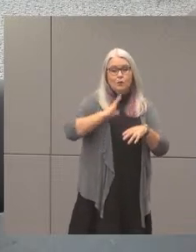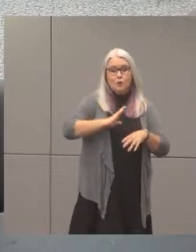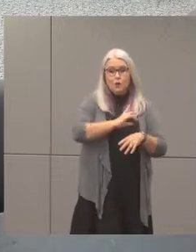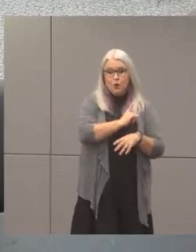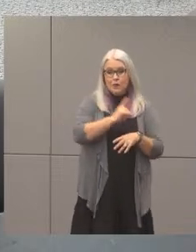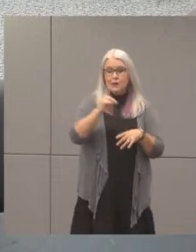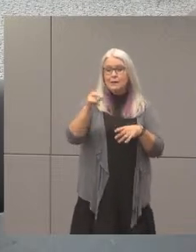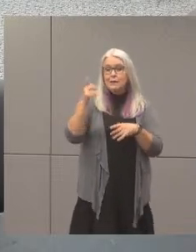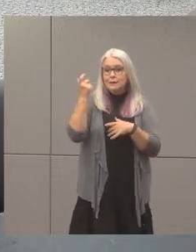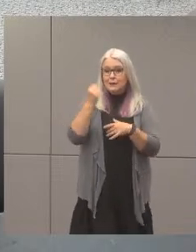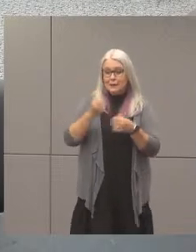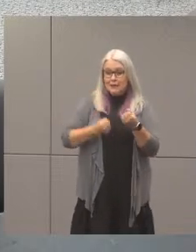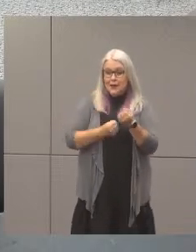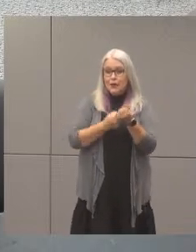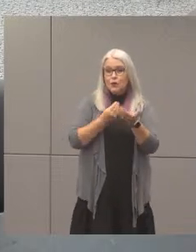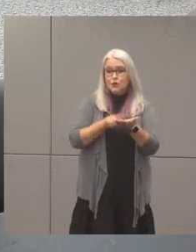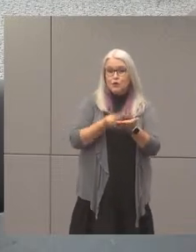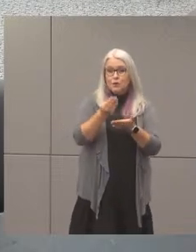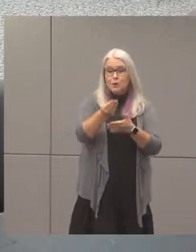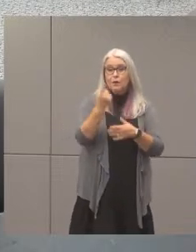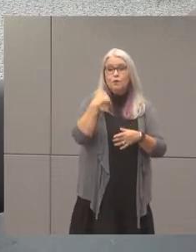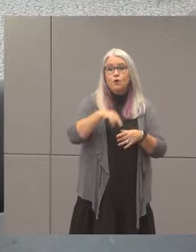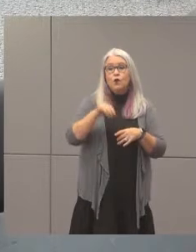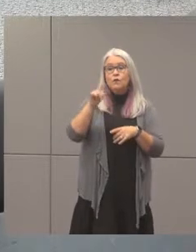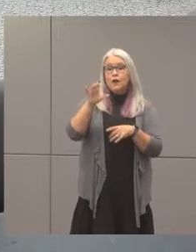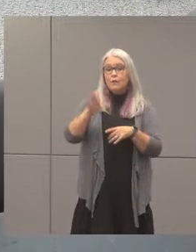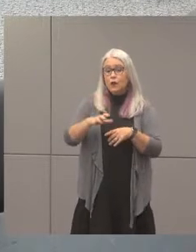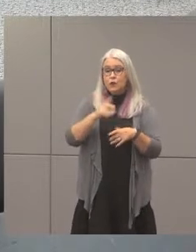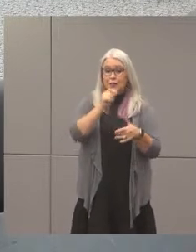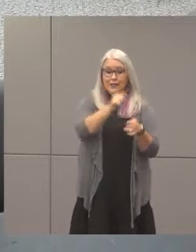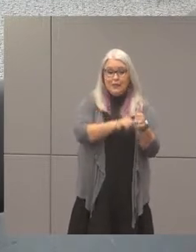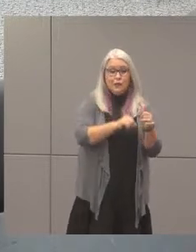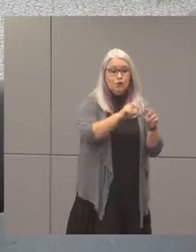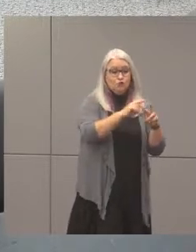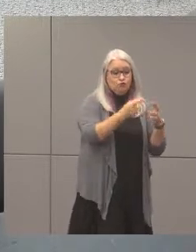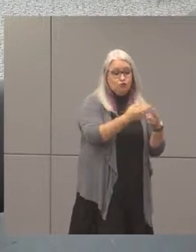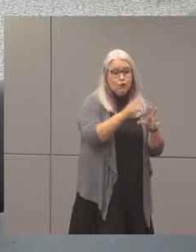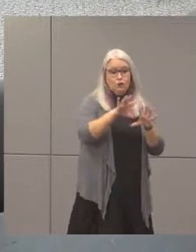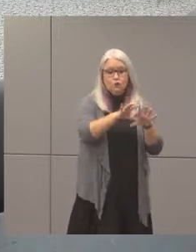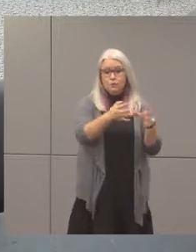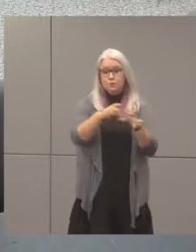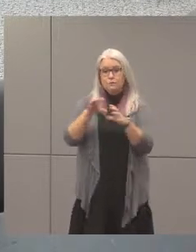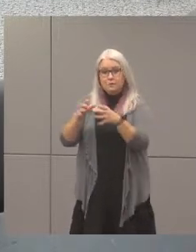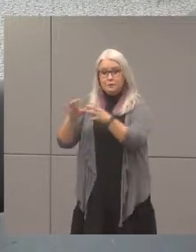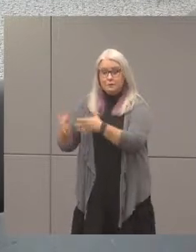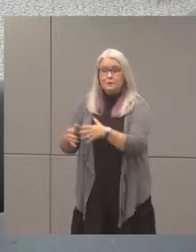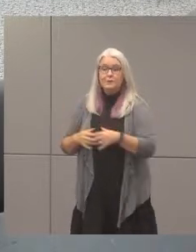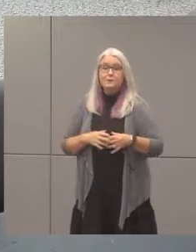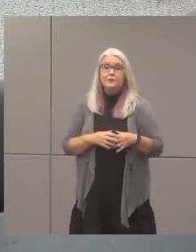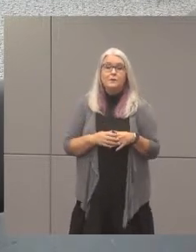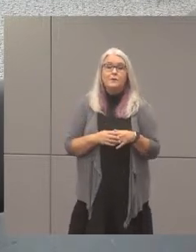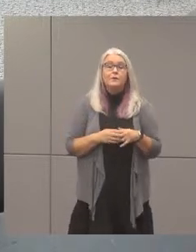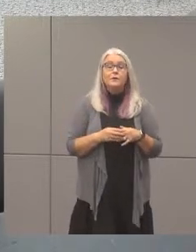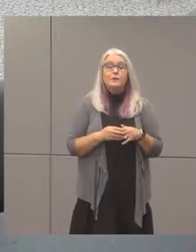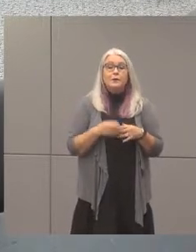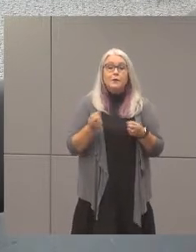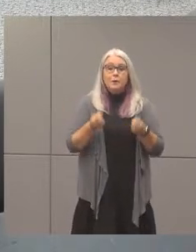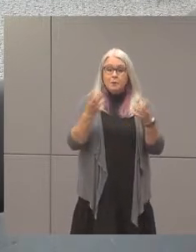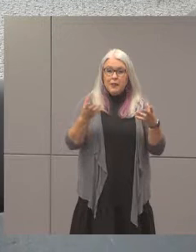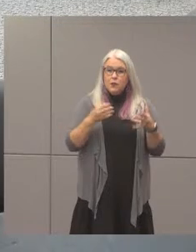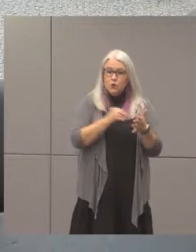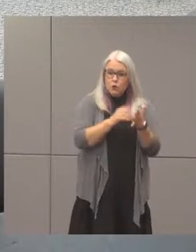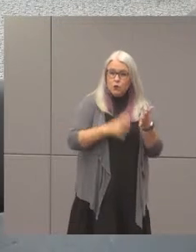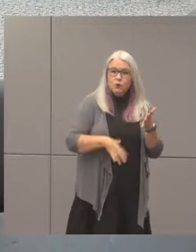a $500 scholarship to one student per region. While many students competed for this